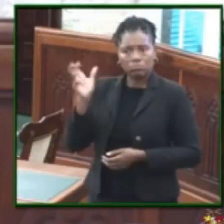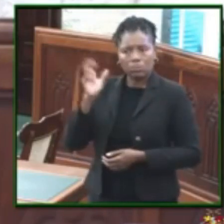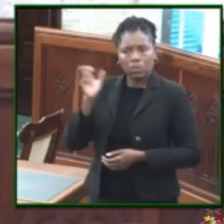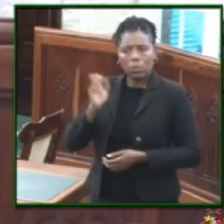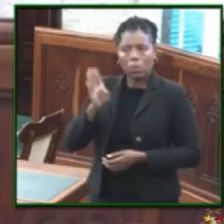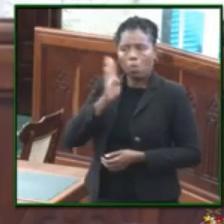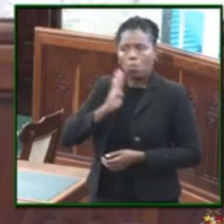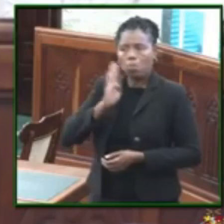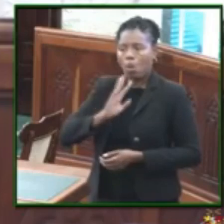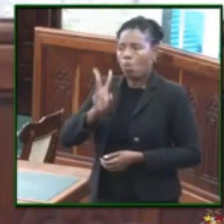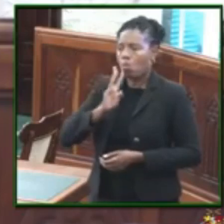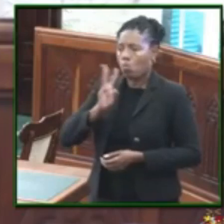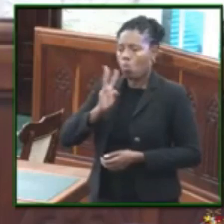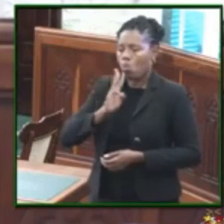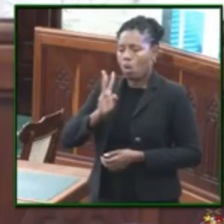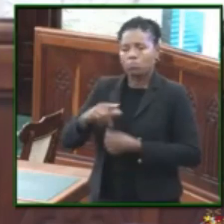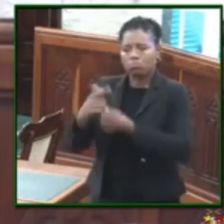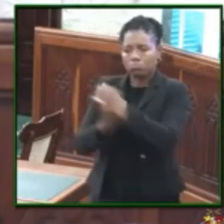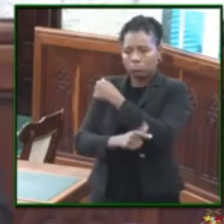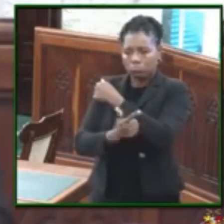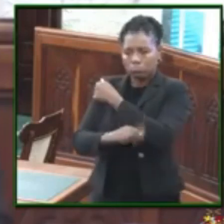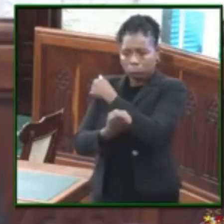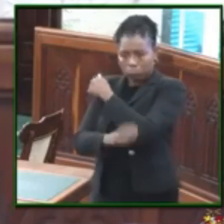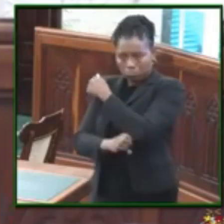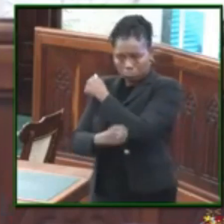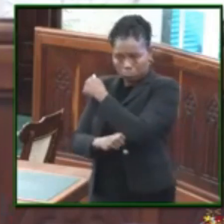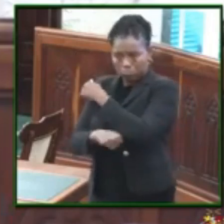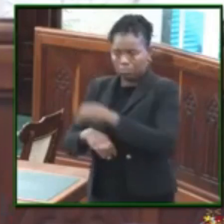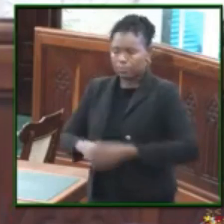brown water down there.